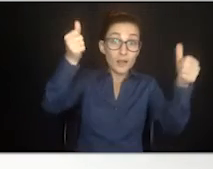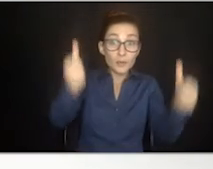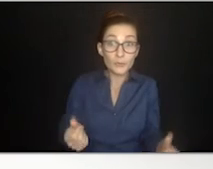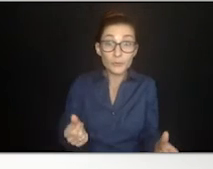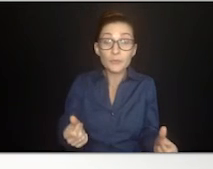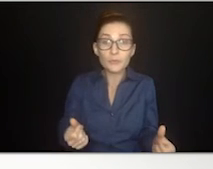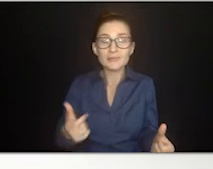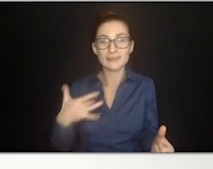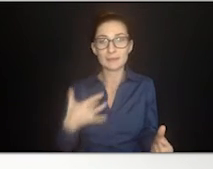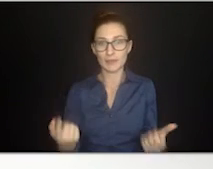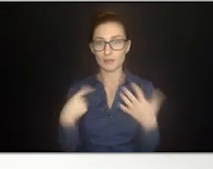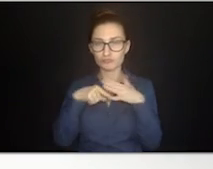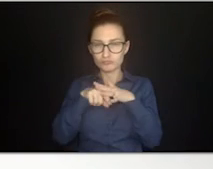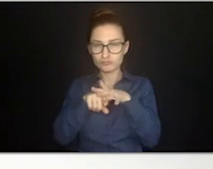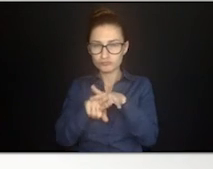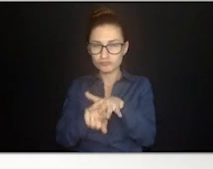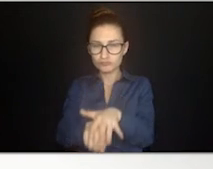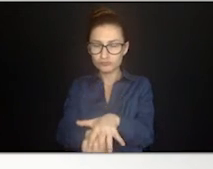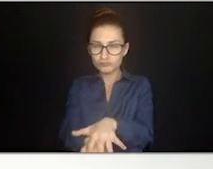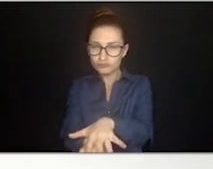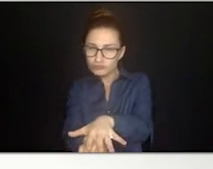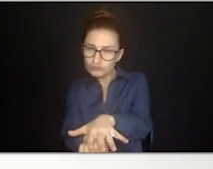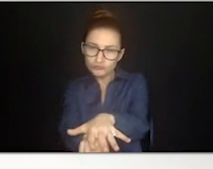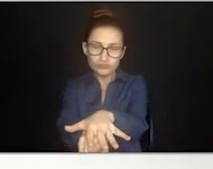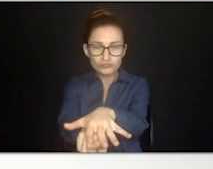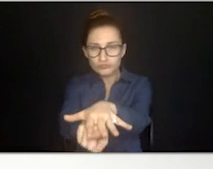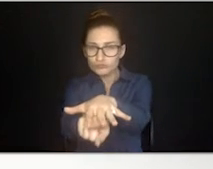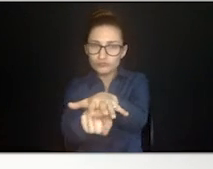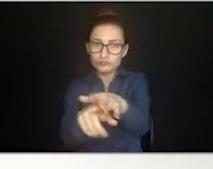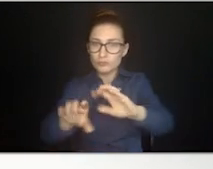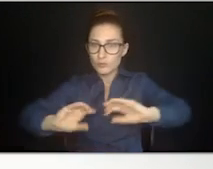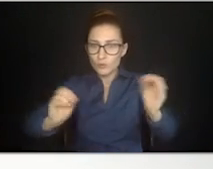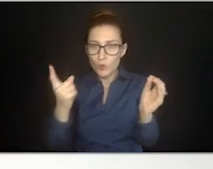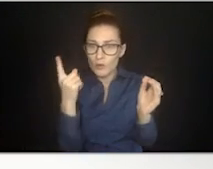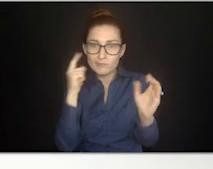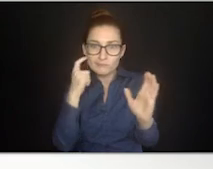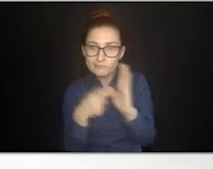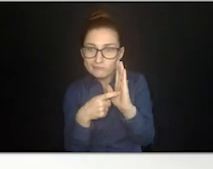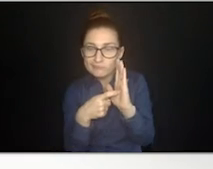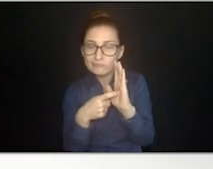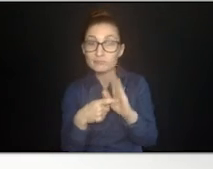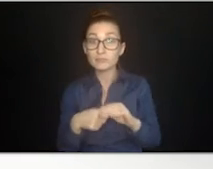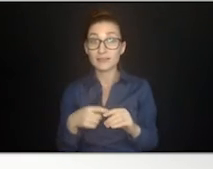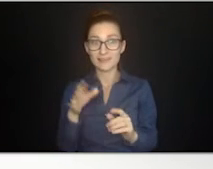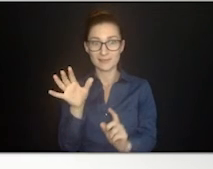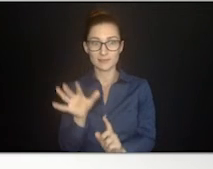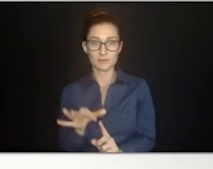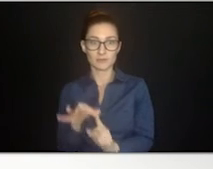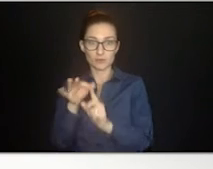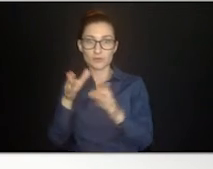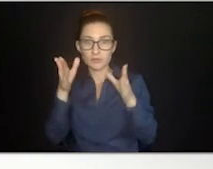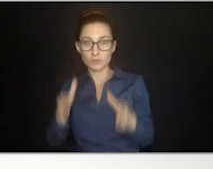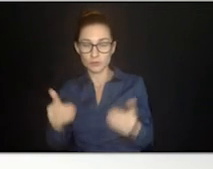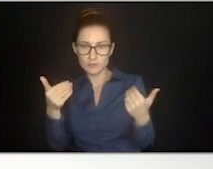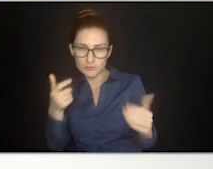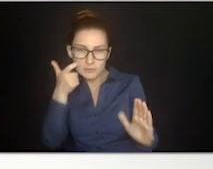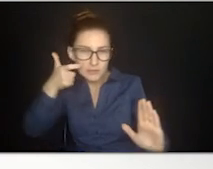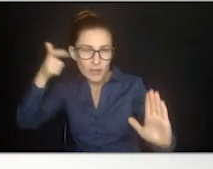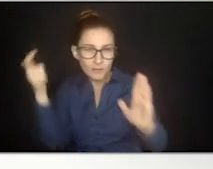adaptive skills to navigate their surroundings, which allows them to go unrecognized. It takes a specialized person to